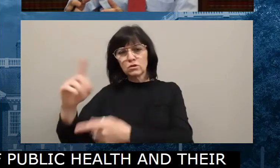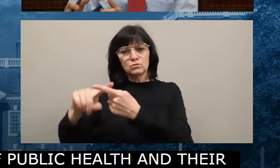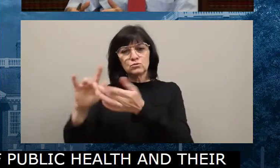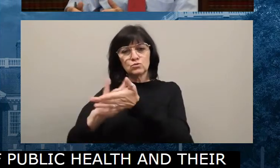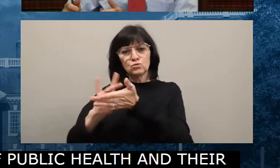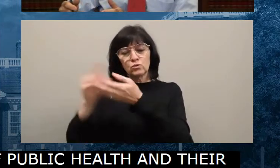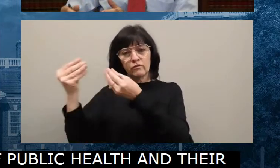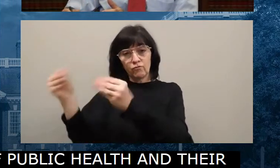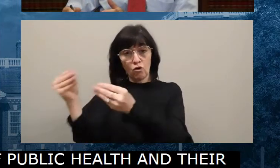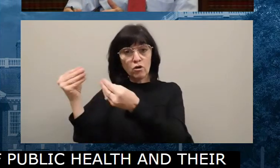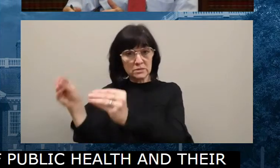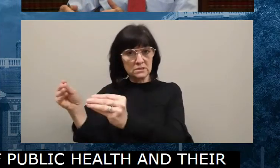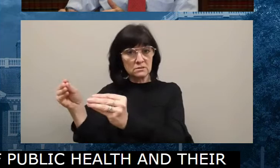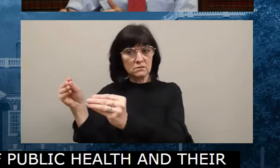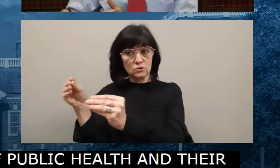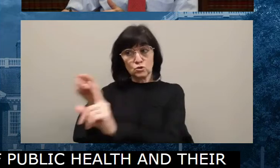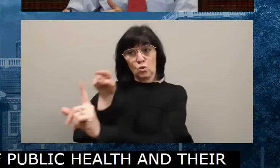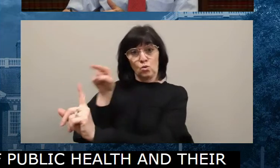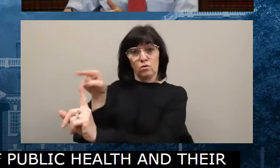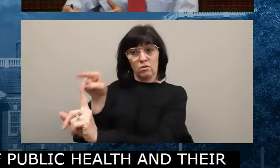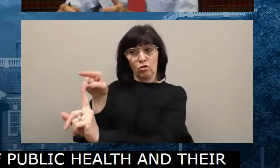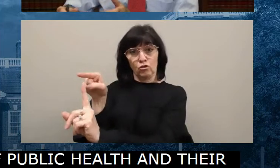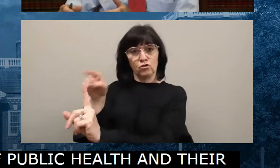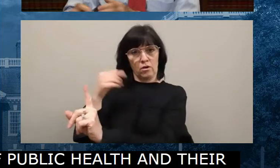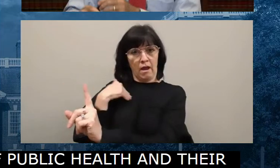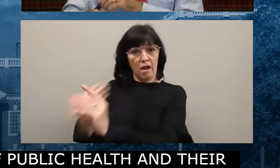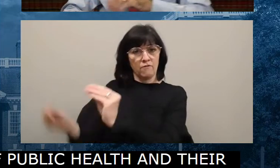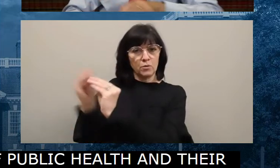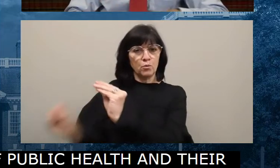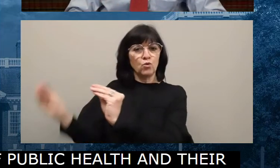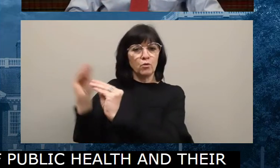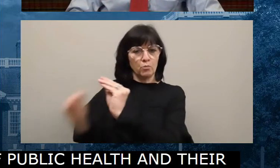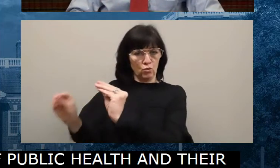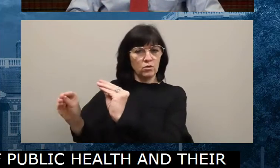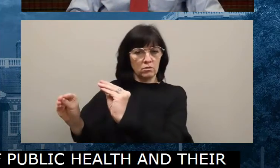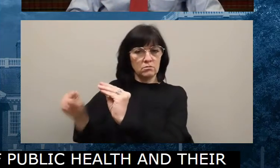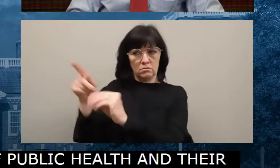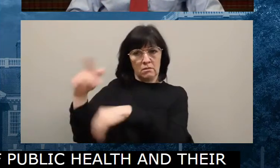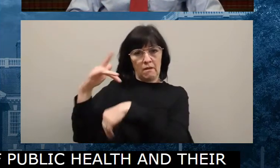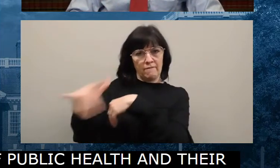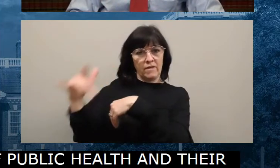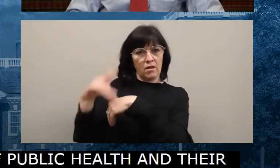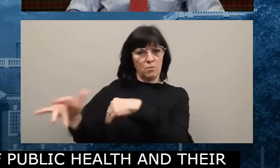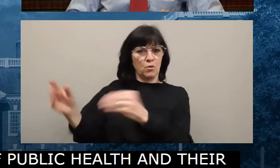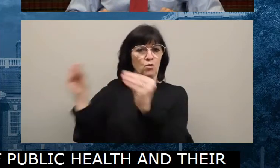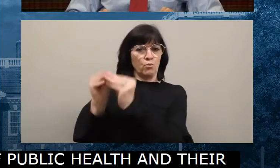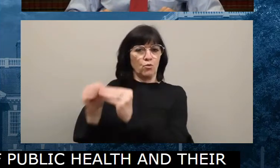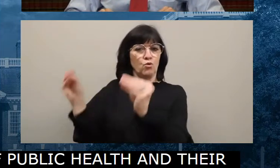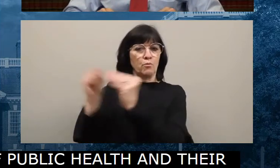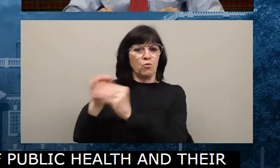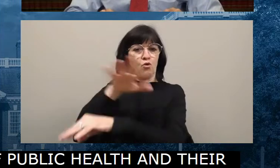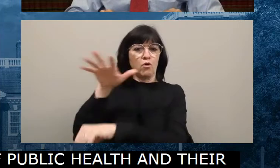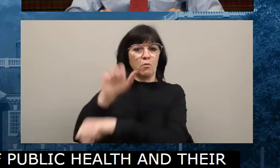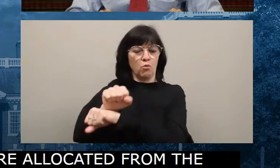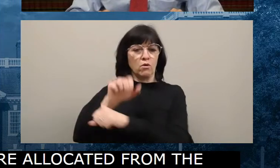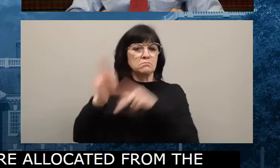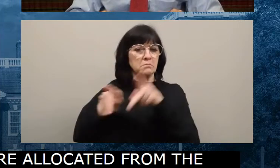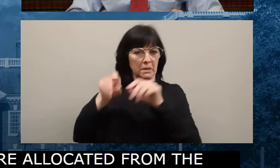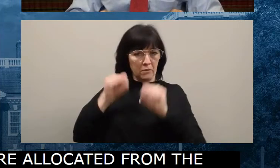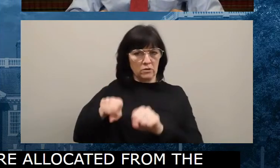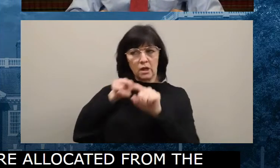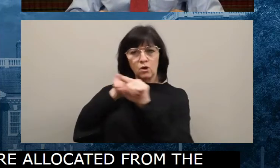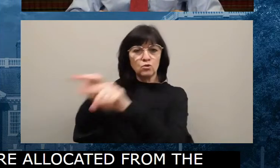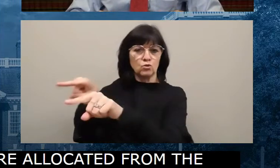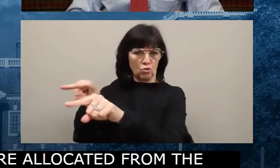seeing the supply at the pharmacies increase and the availability of appointments to get vaccinated at your local